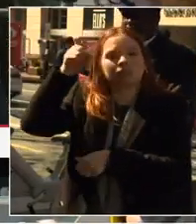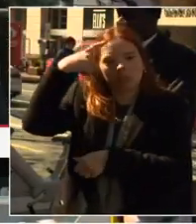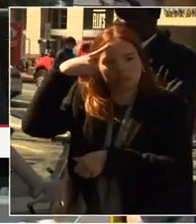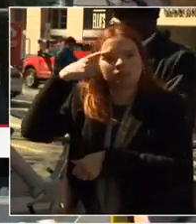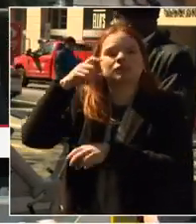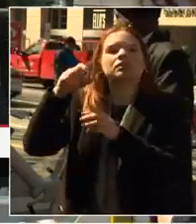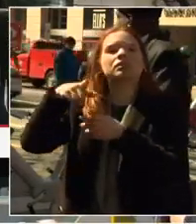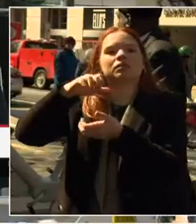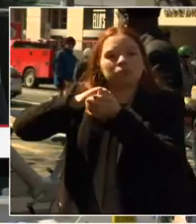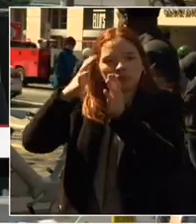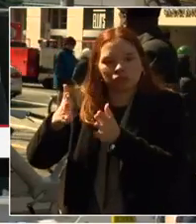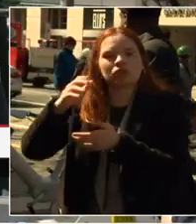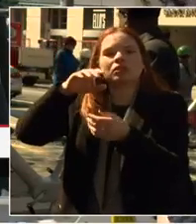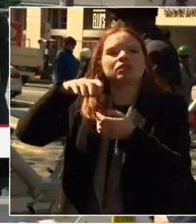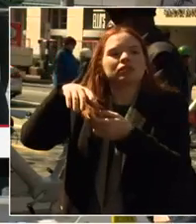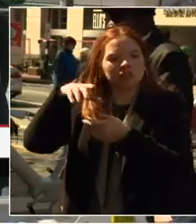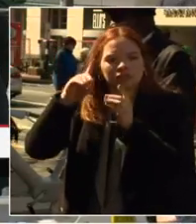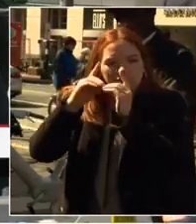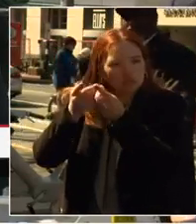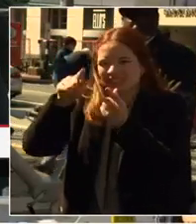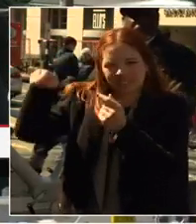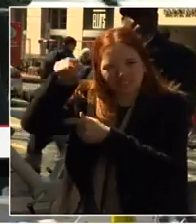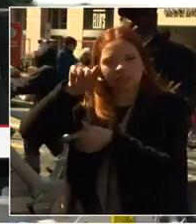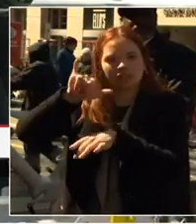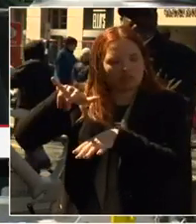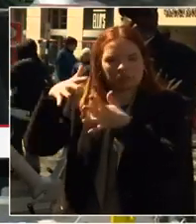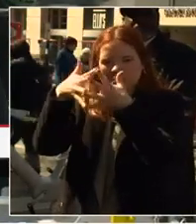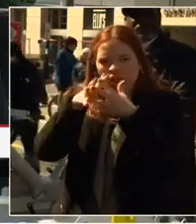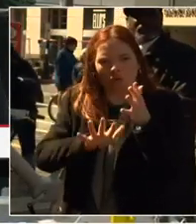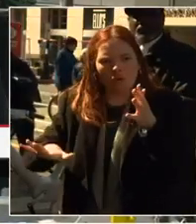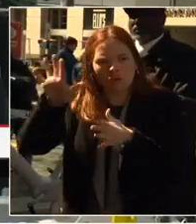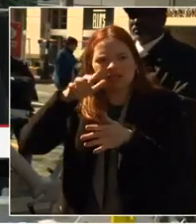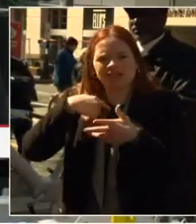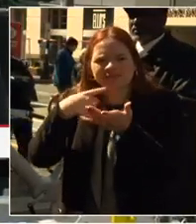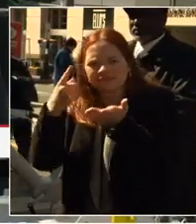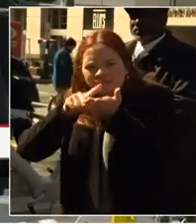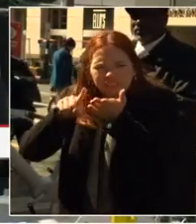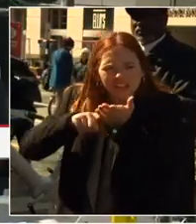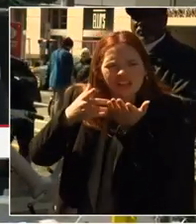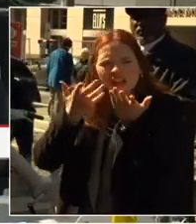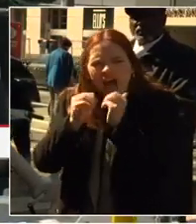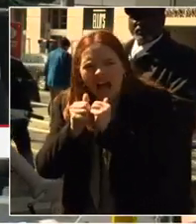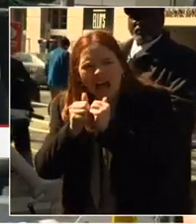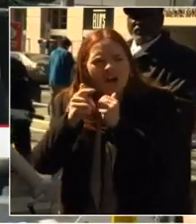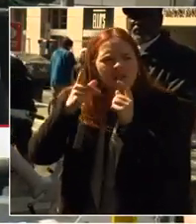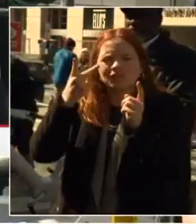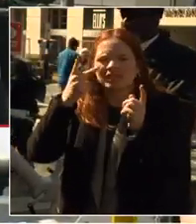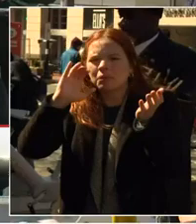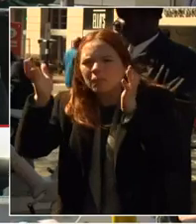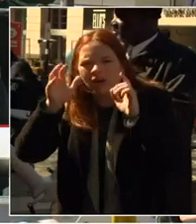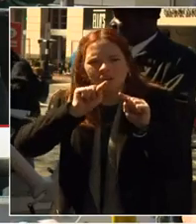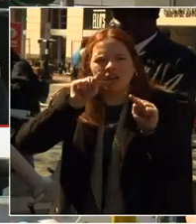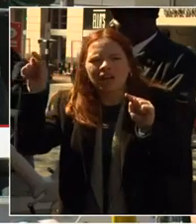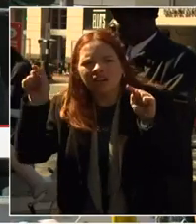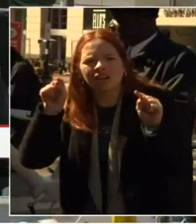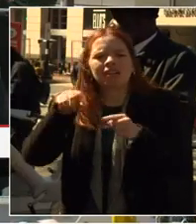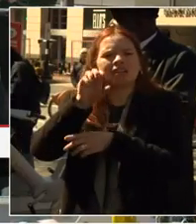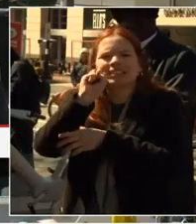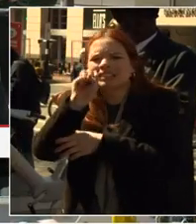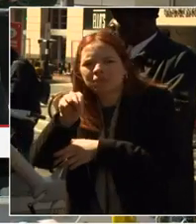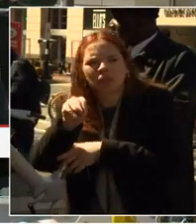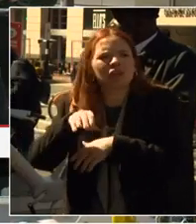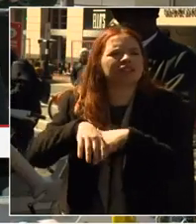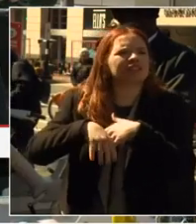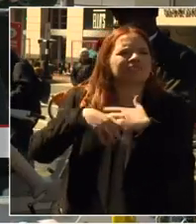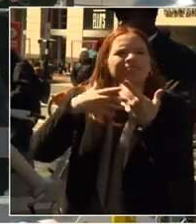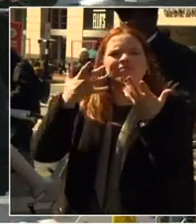partners across the country, to sort of compare what we're seeing in social media in terms of anyone who